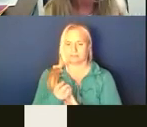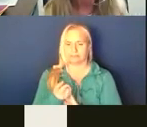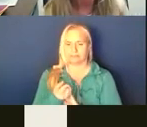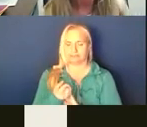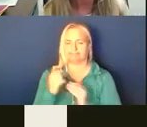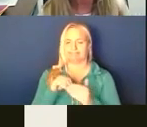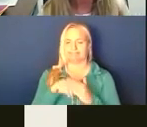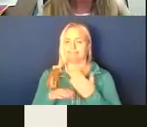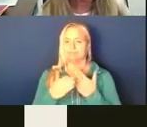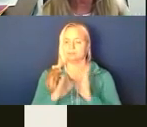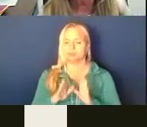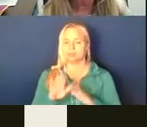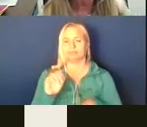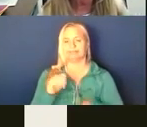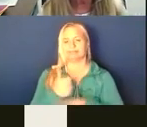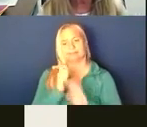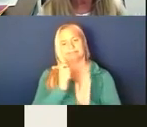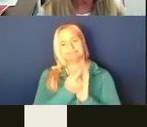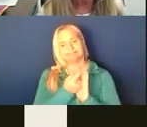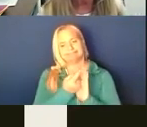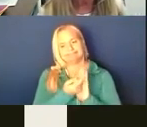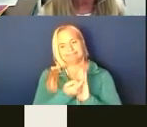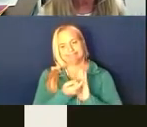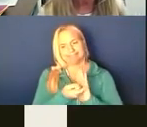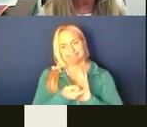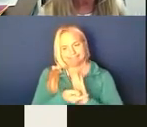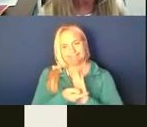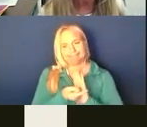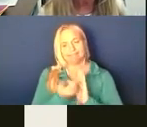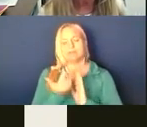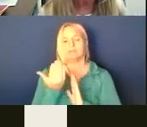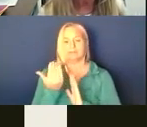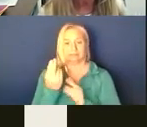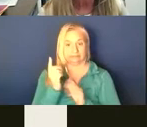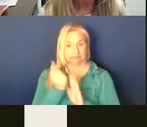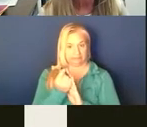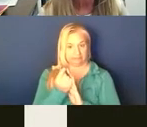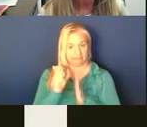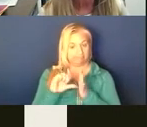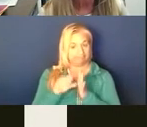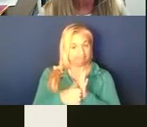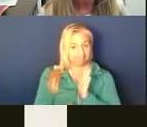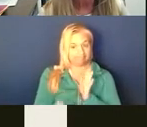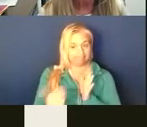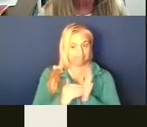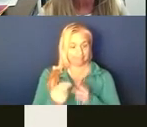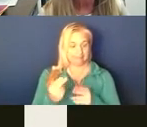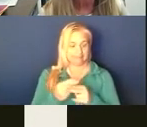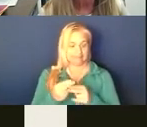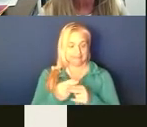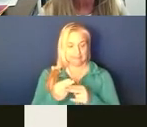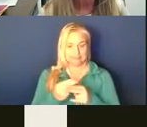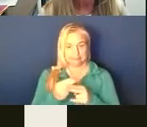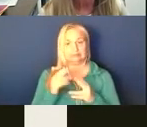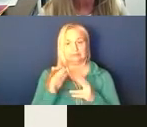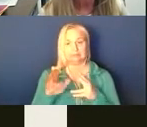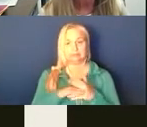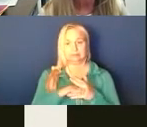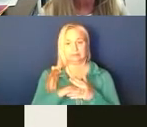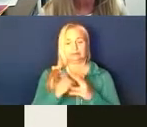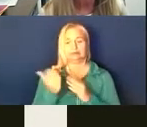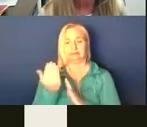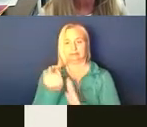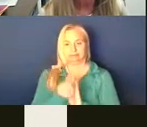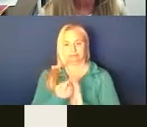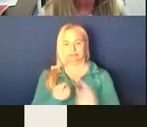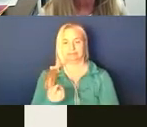into the room, we set the timer, again, emphasizing a temporary break for 15 minutes. And then we